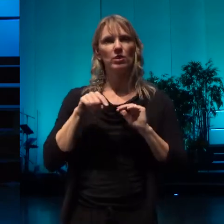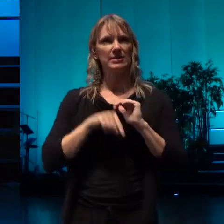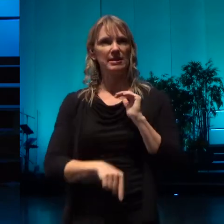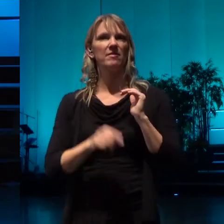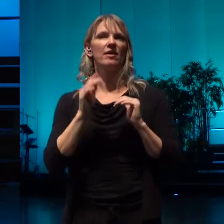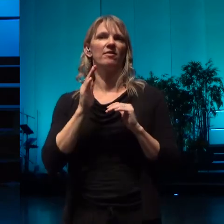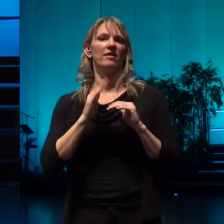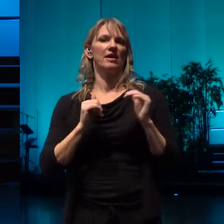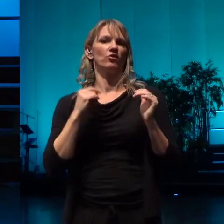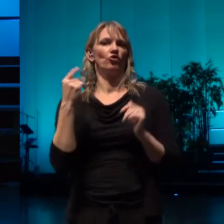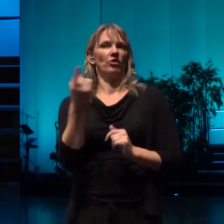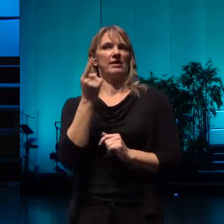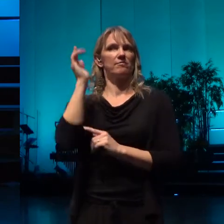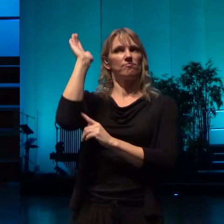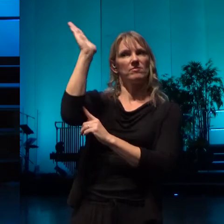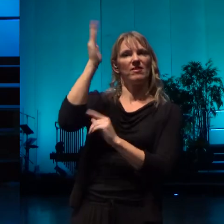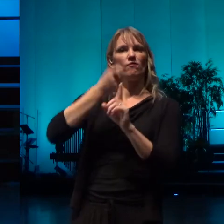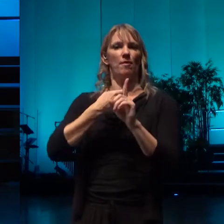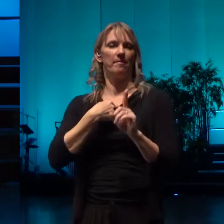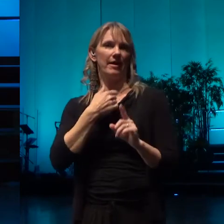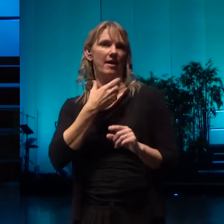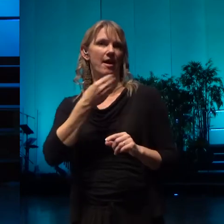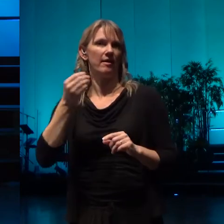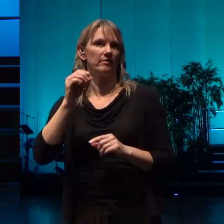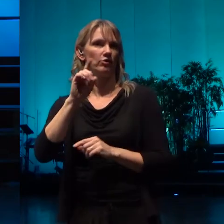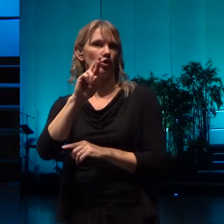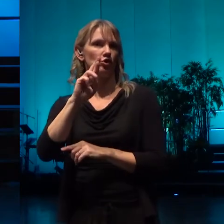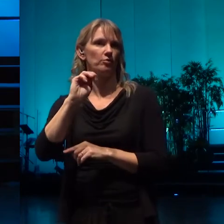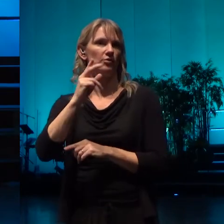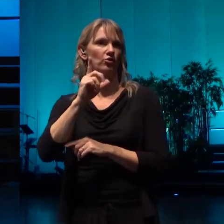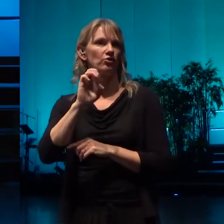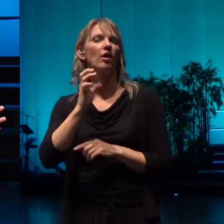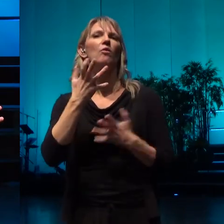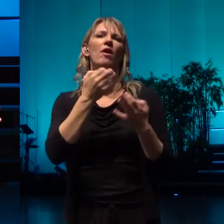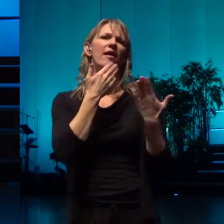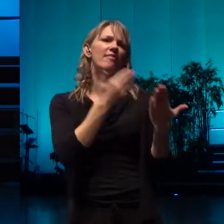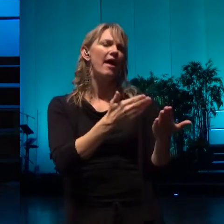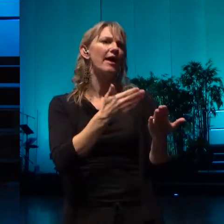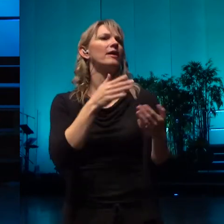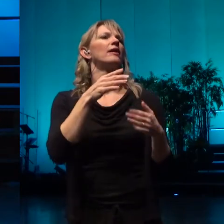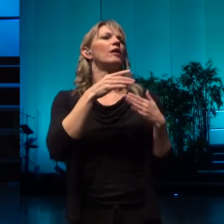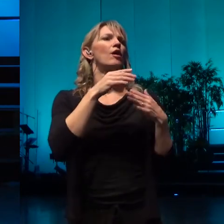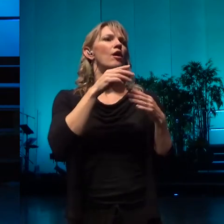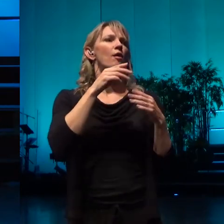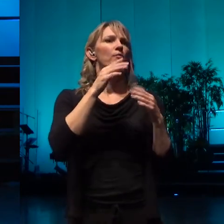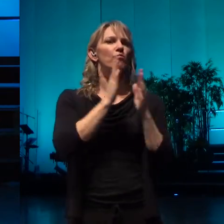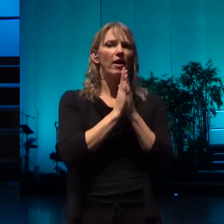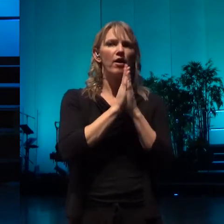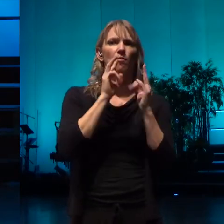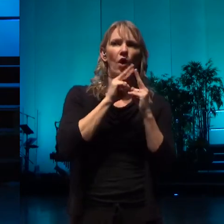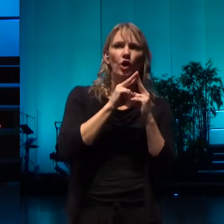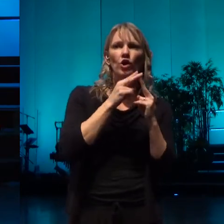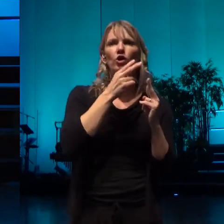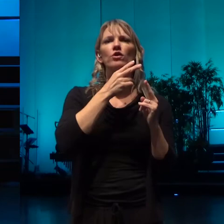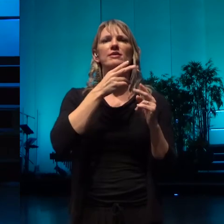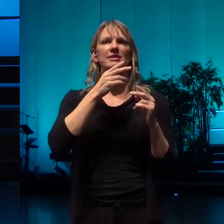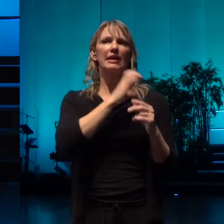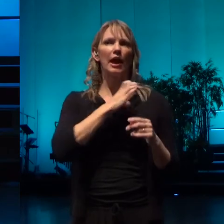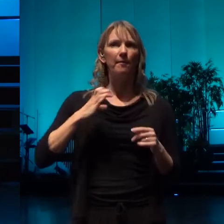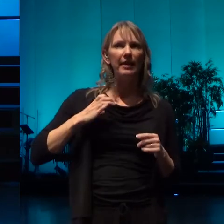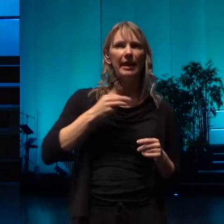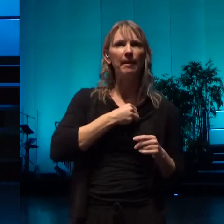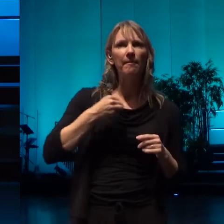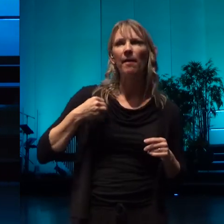from Michelle and I. And I want to thank our committee, and I want to thank all of the practitioners who agreed to lead these small groups. Will you raise your hand if you're here? Thank you. Or a committee